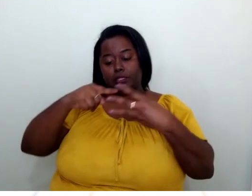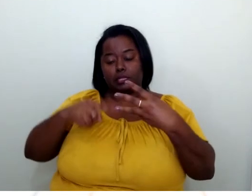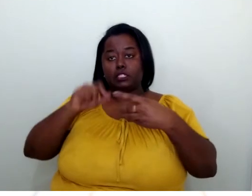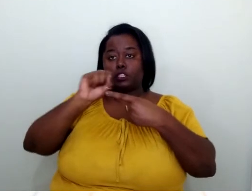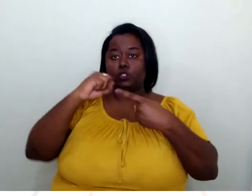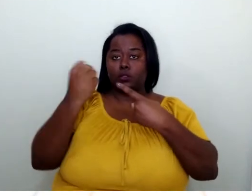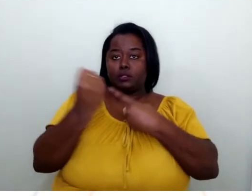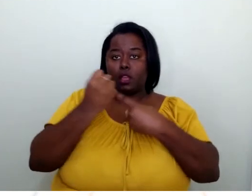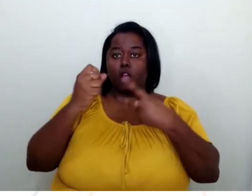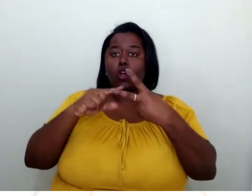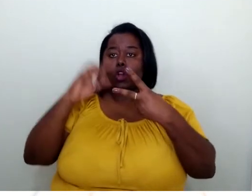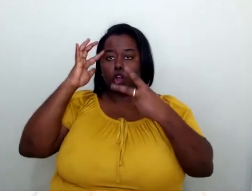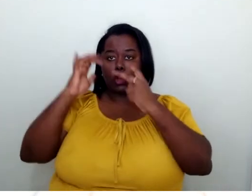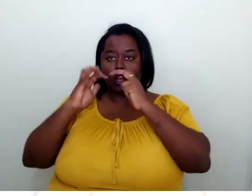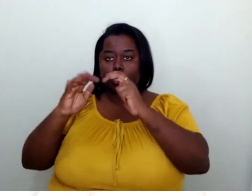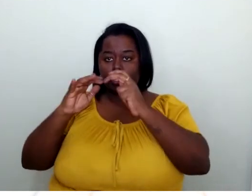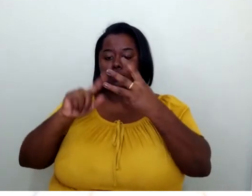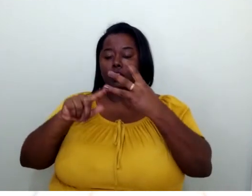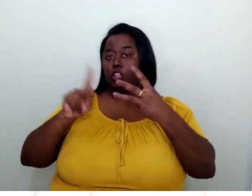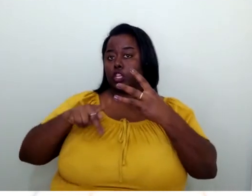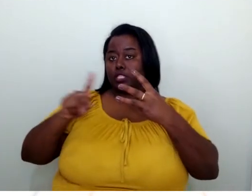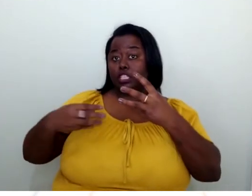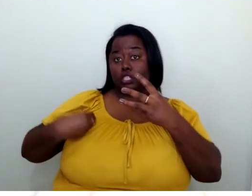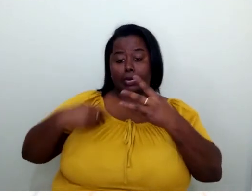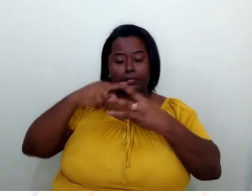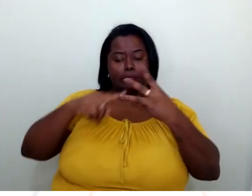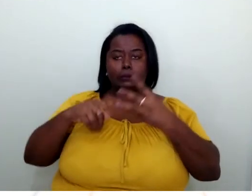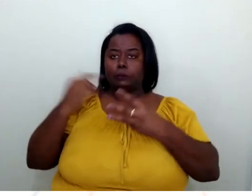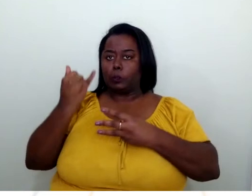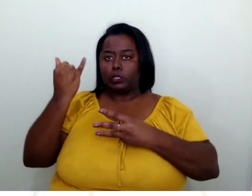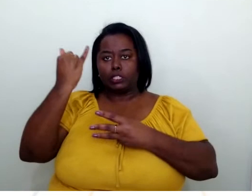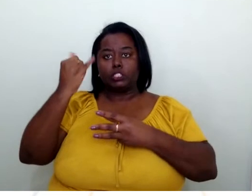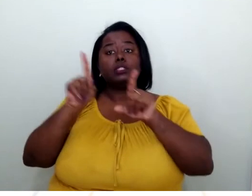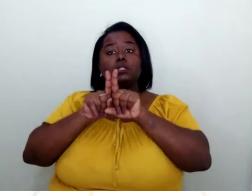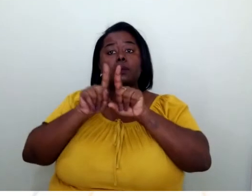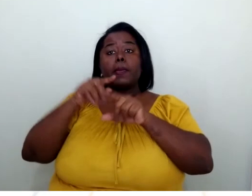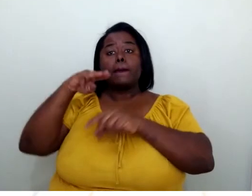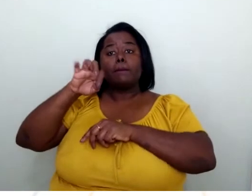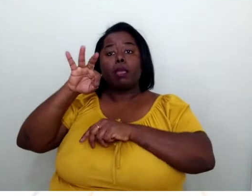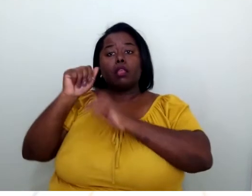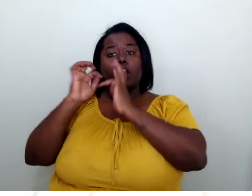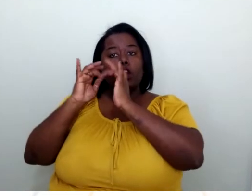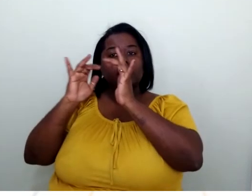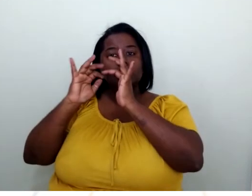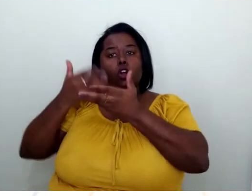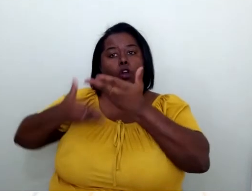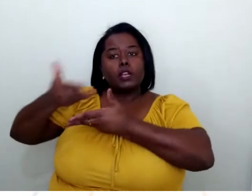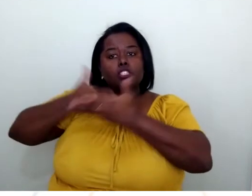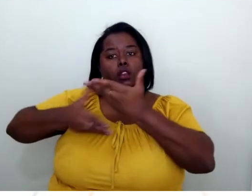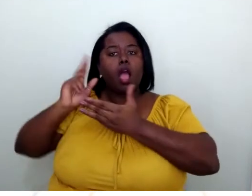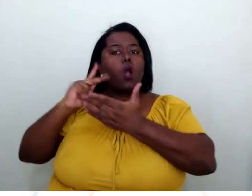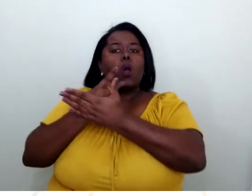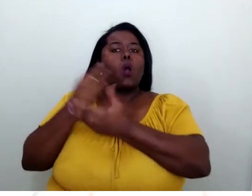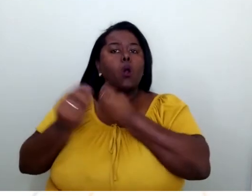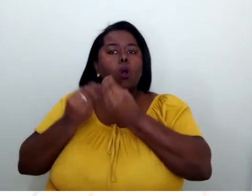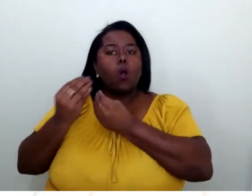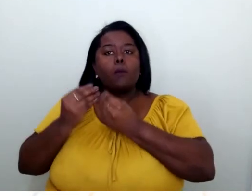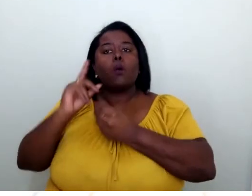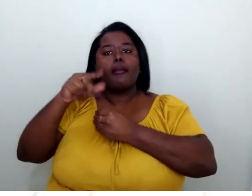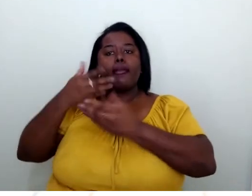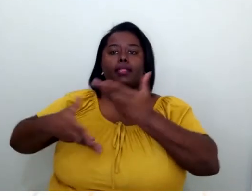it's autonomous, it happens within us, it happens in a social and a communal way. 3